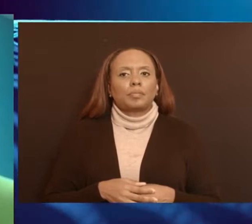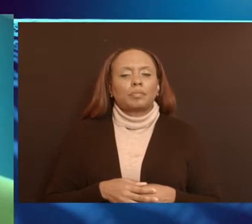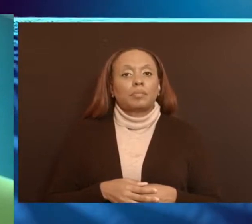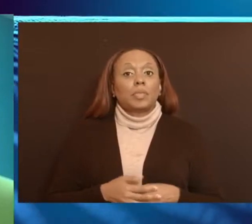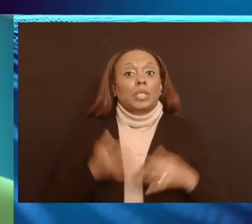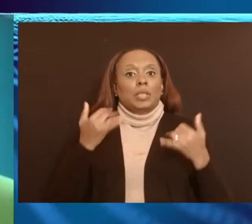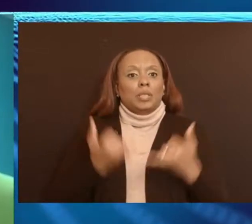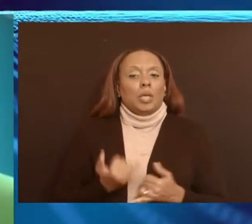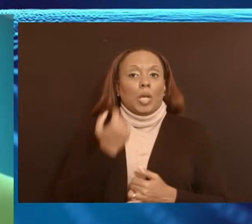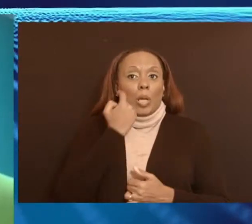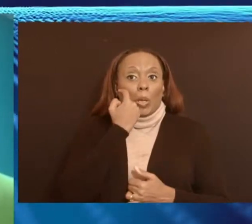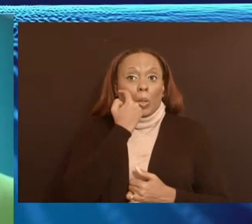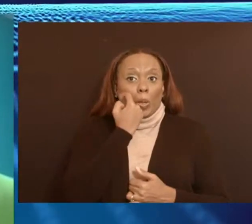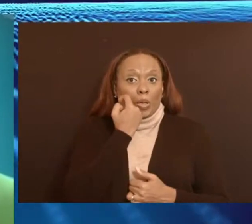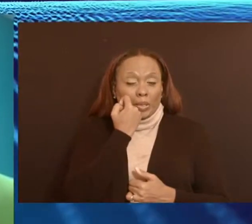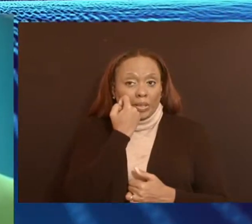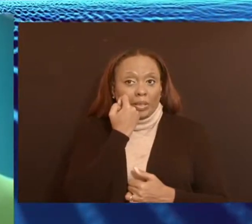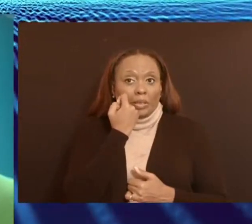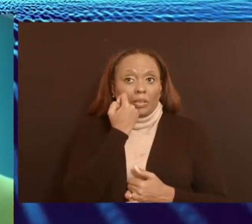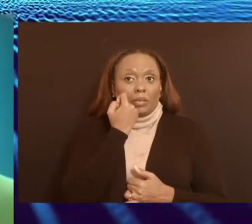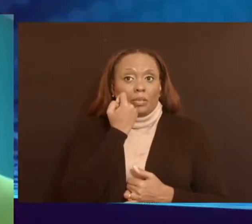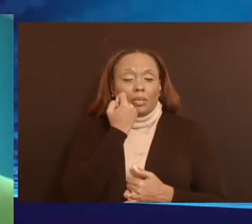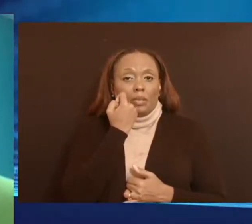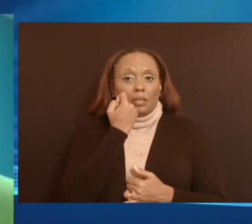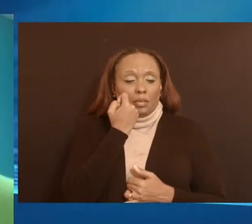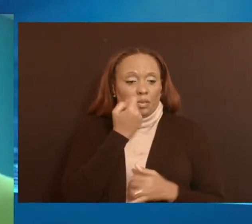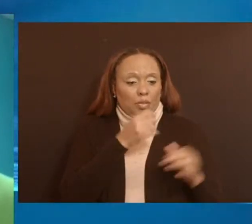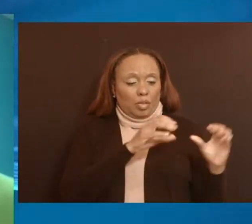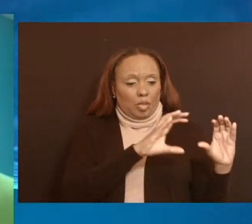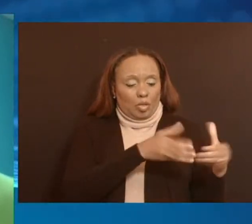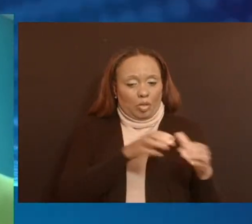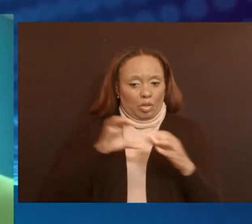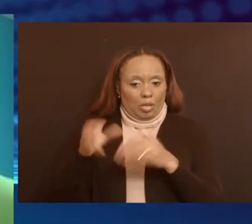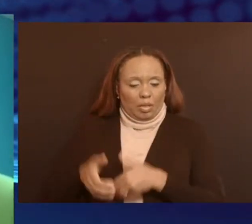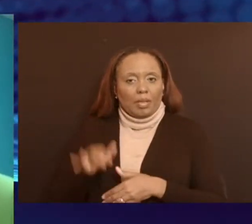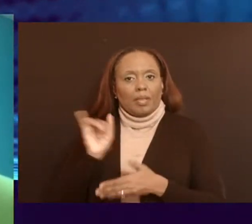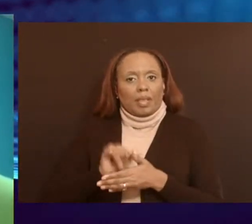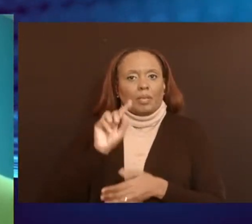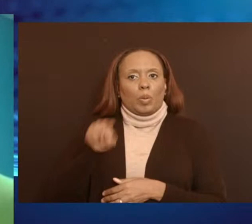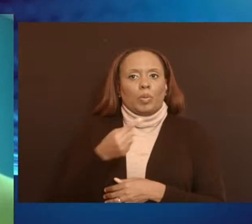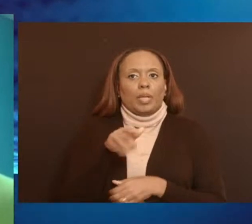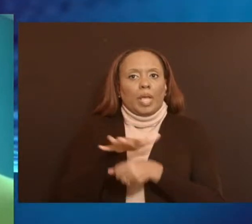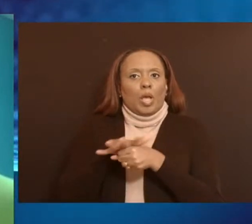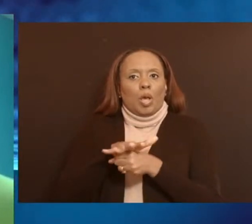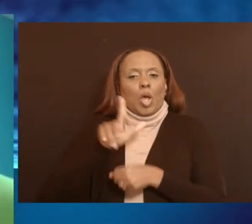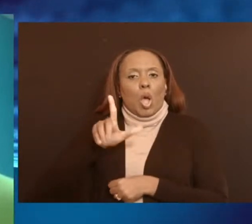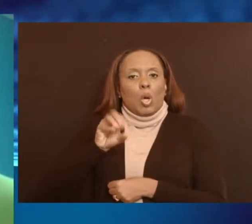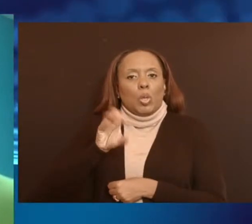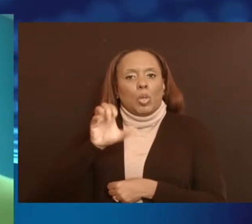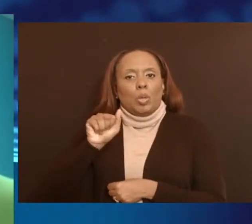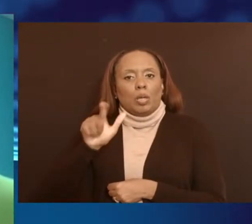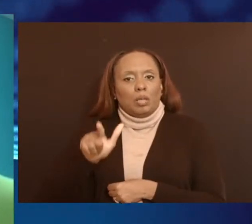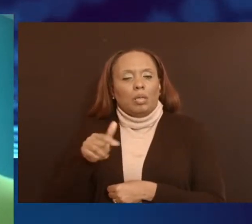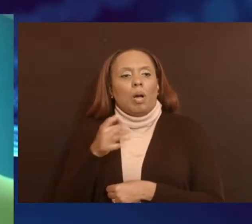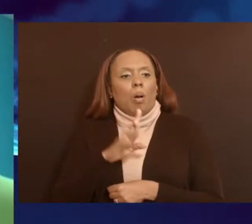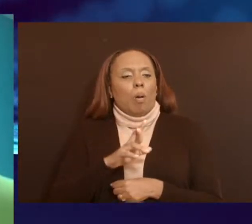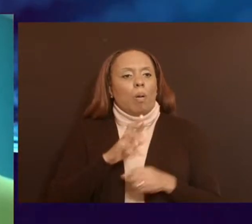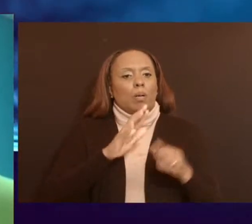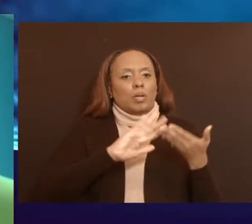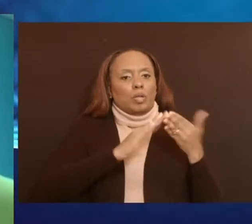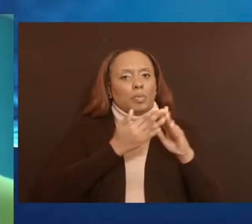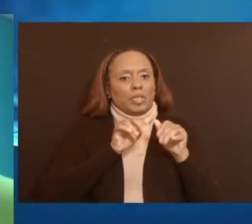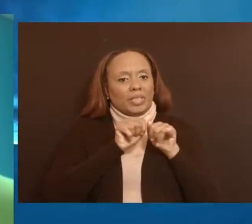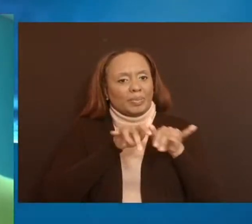clusters, if there are examples of local transmission or community spread?